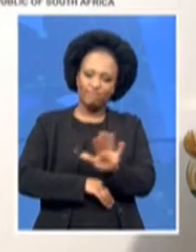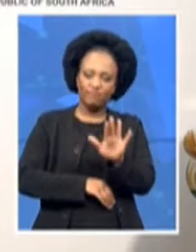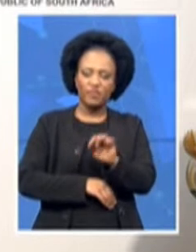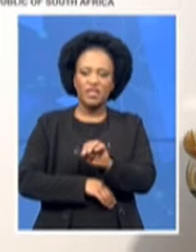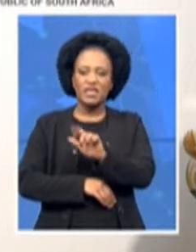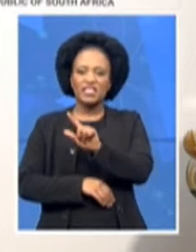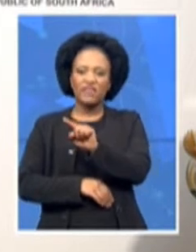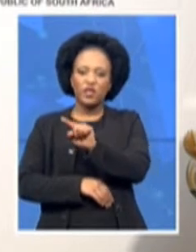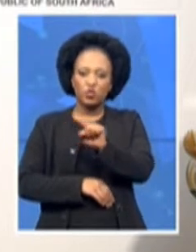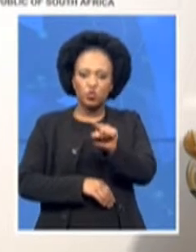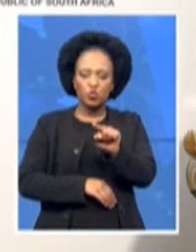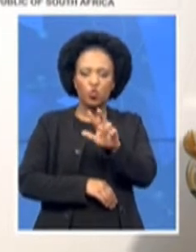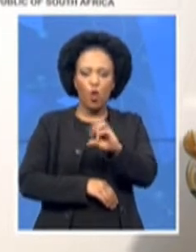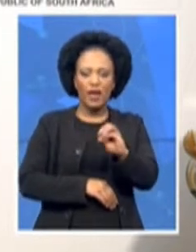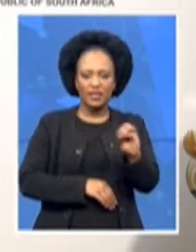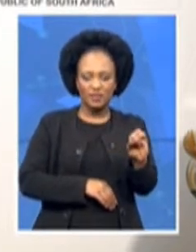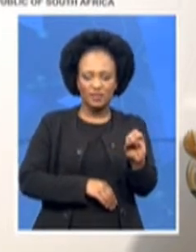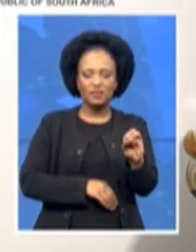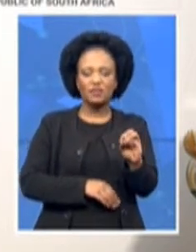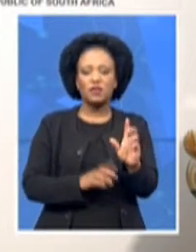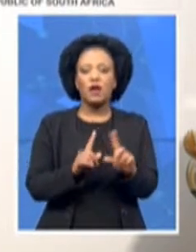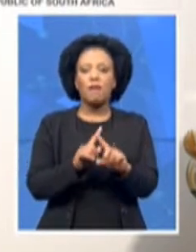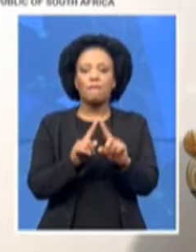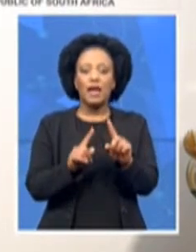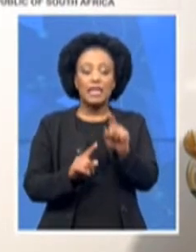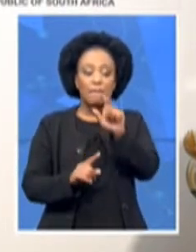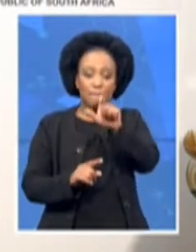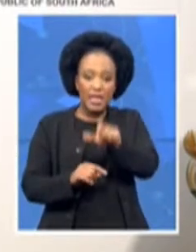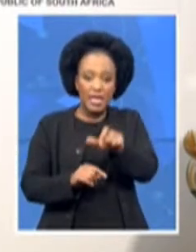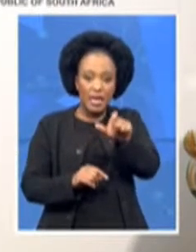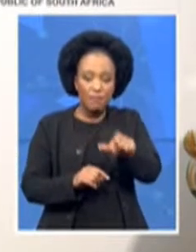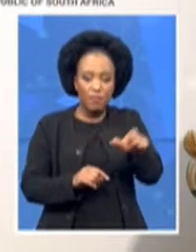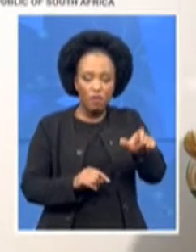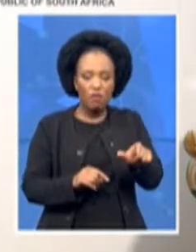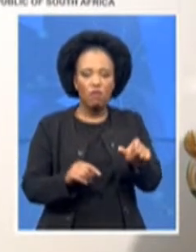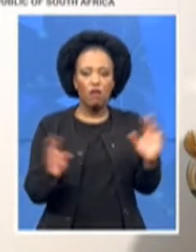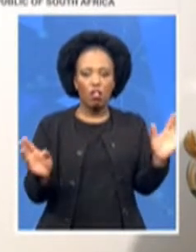actual individuals, just under 600,000. So